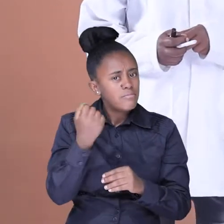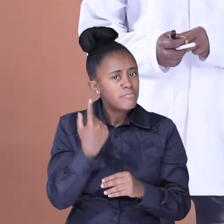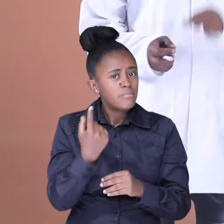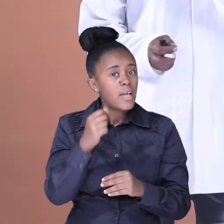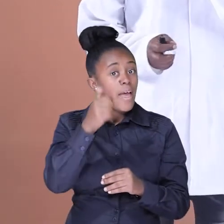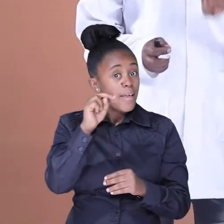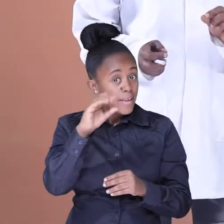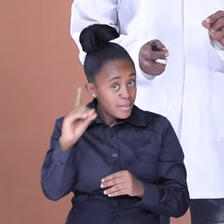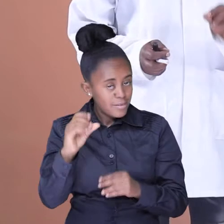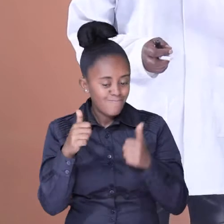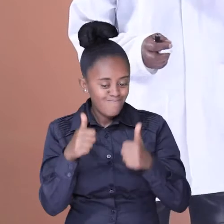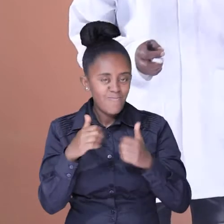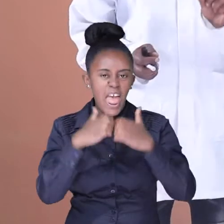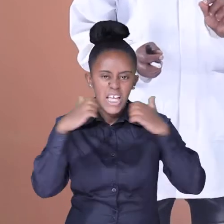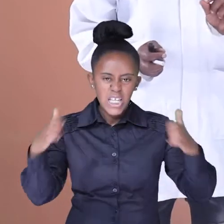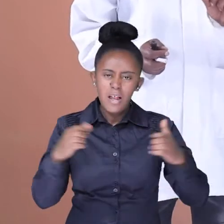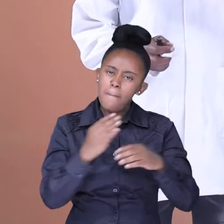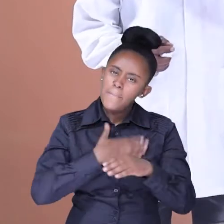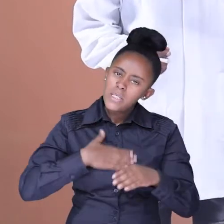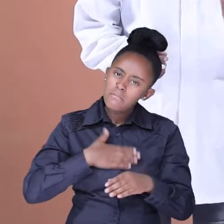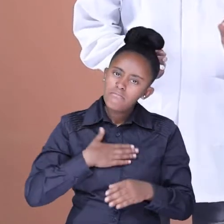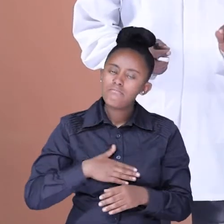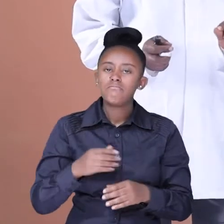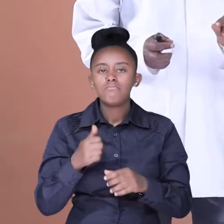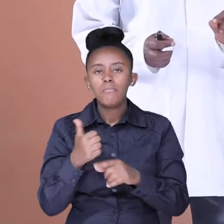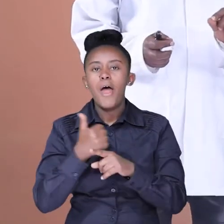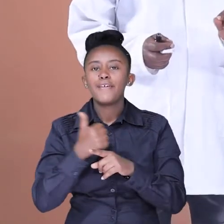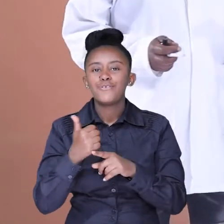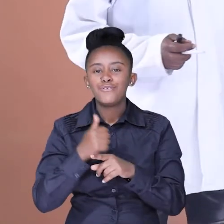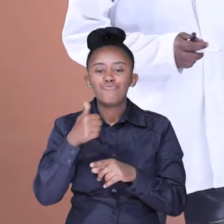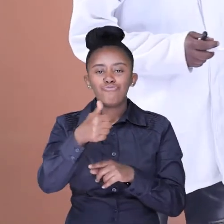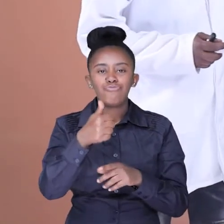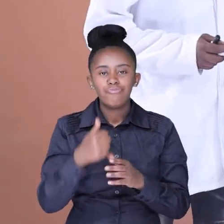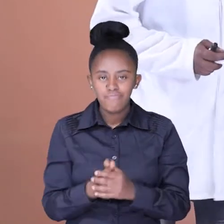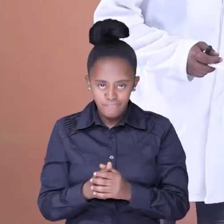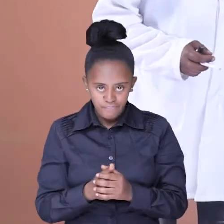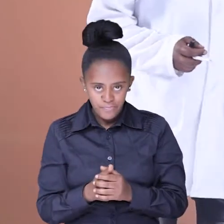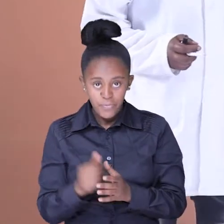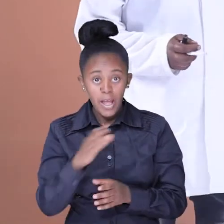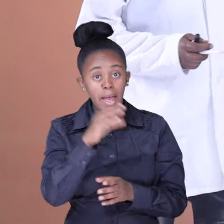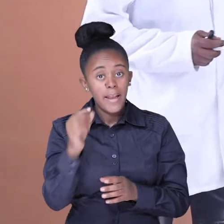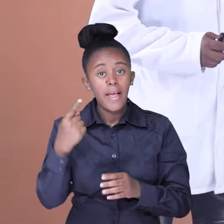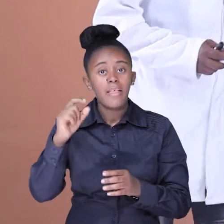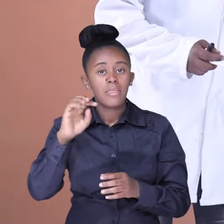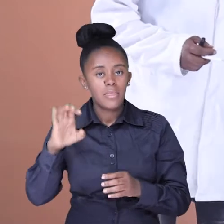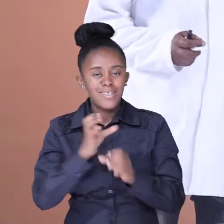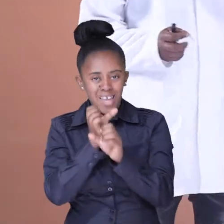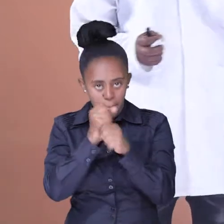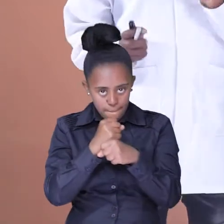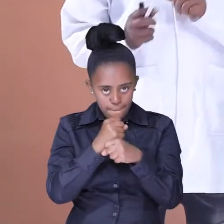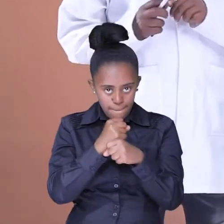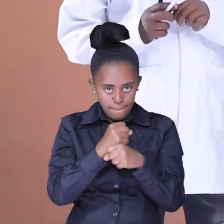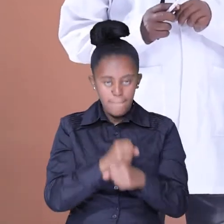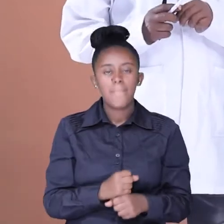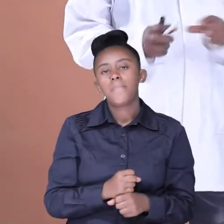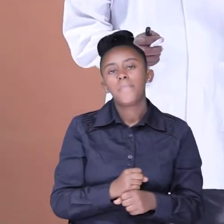Excellent. Please practice by yourself the AND gate, let us summarize one for AND